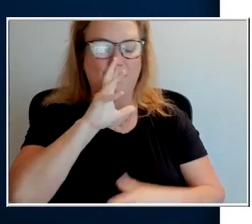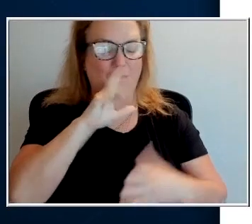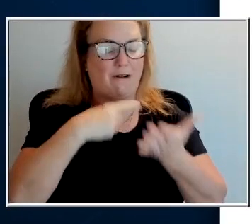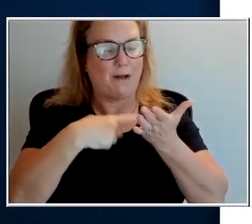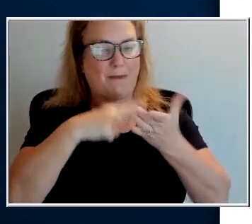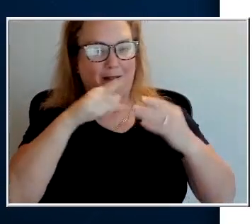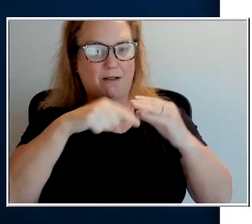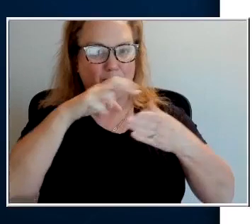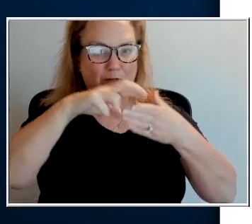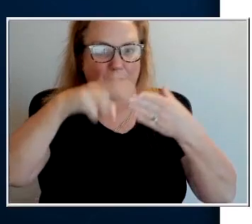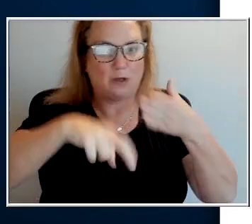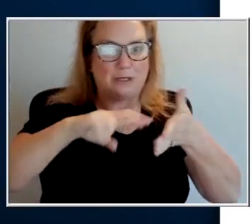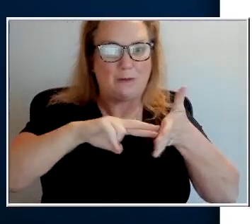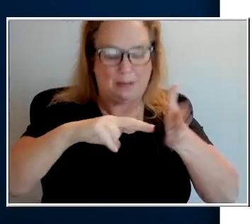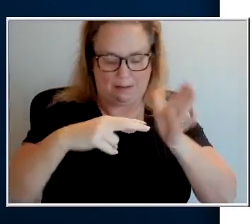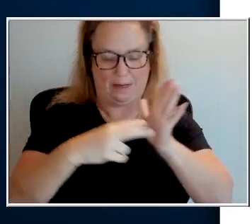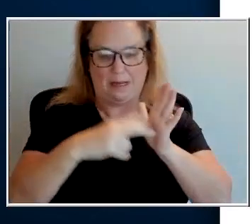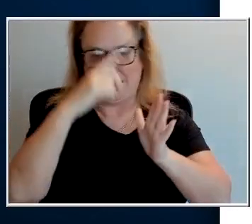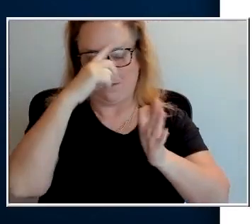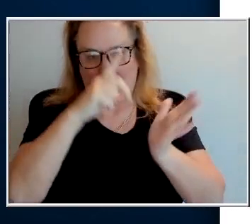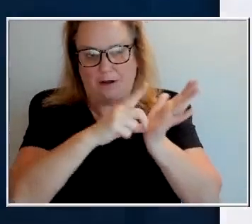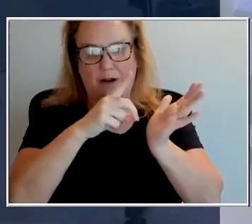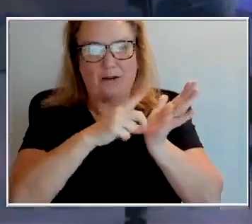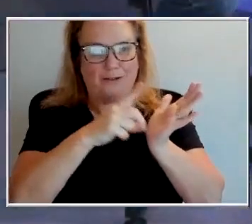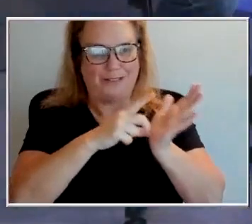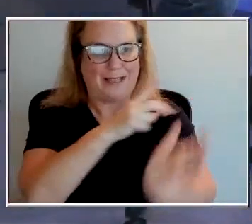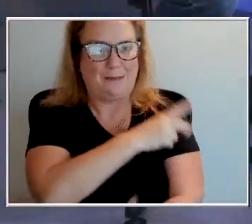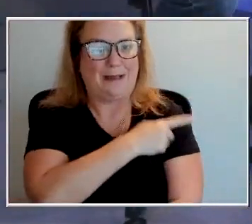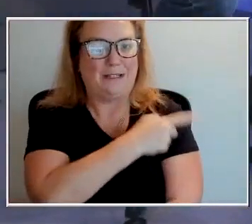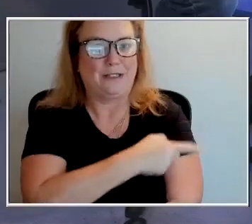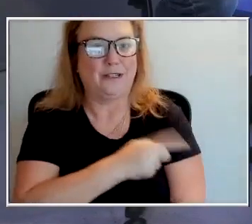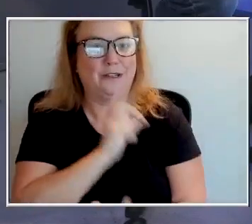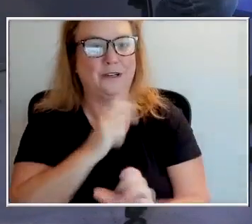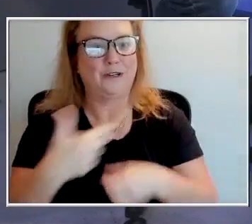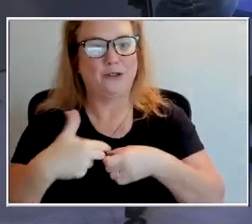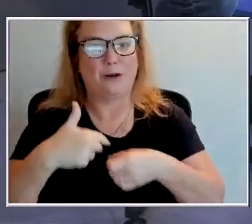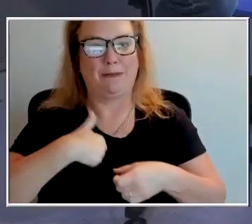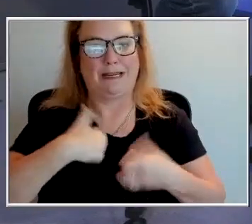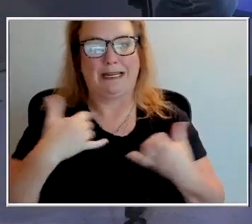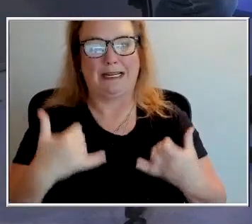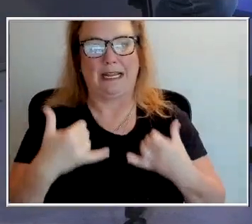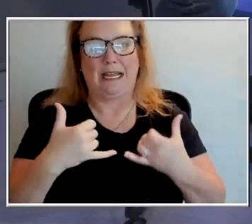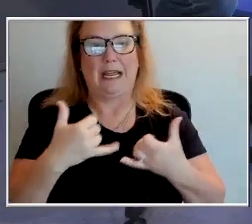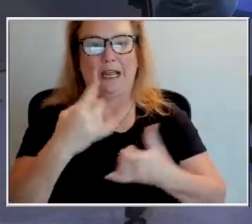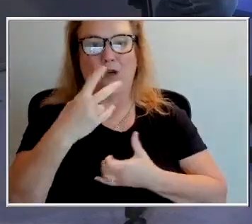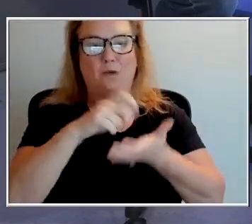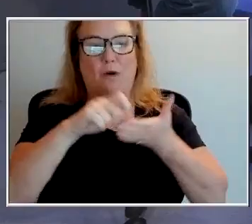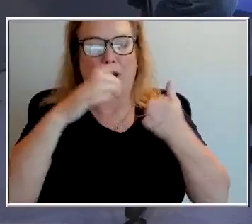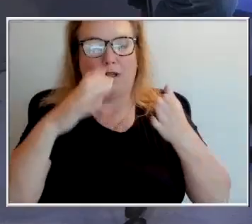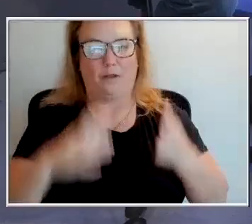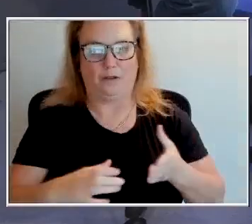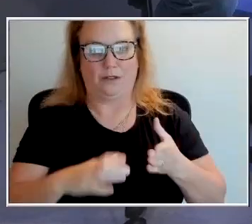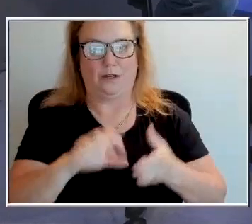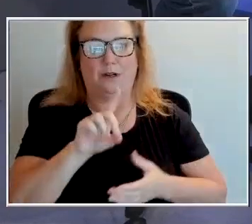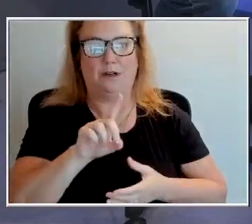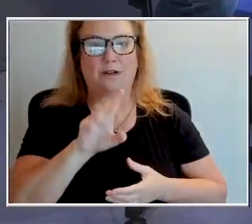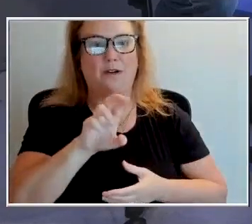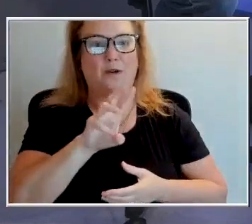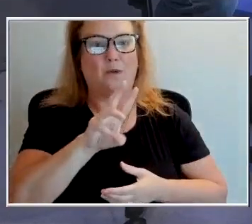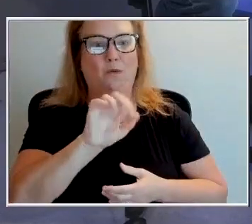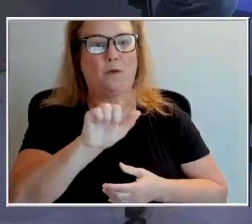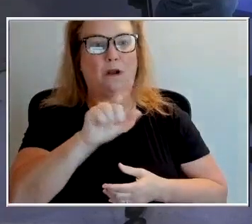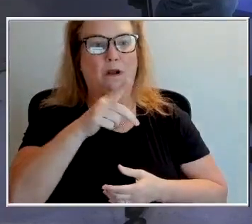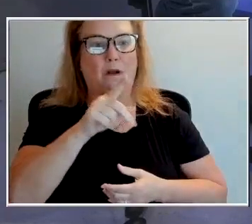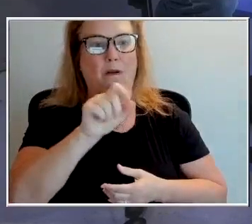results mean for both the doctors and the patients. Joining me today are two authors of the study. Dr. Will Parker, a